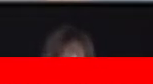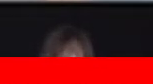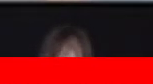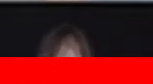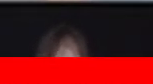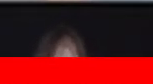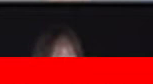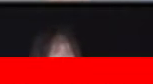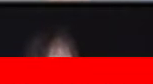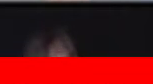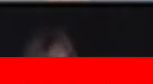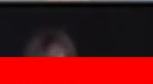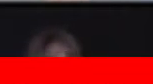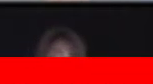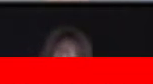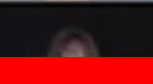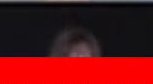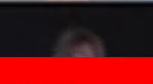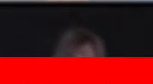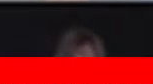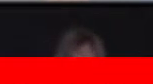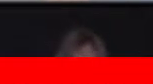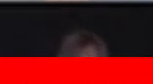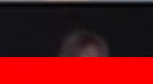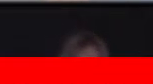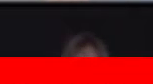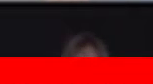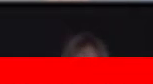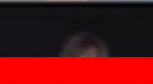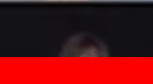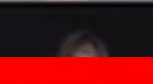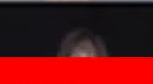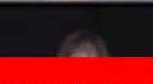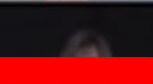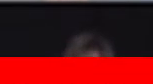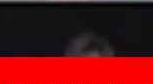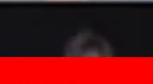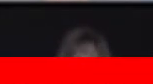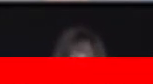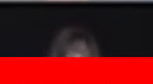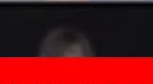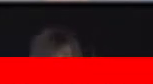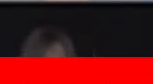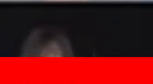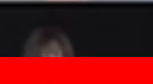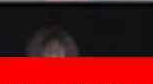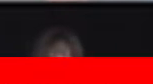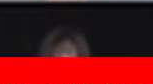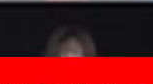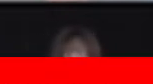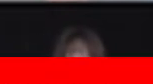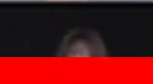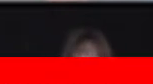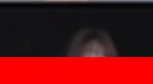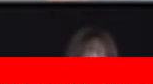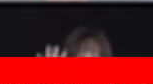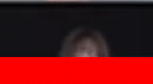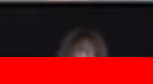be, but our government and Ontarians have risen to the challenge before, and I know we can do it